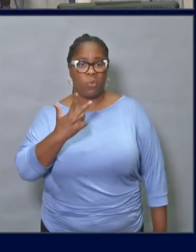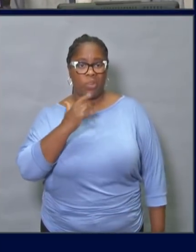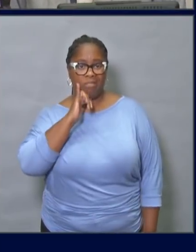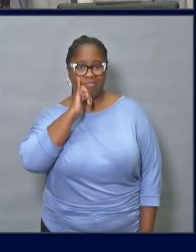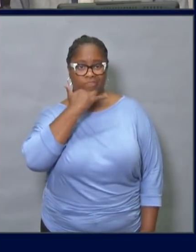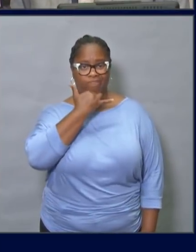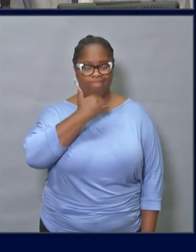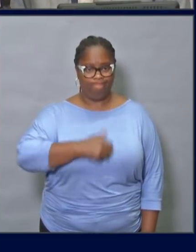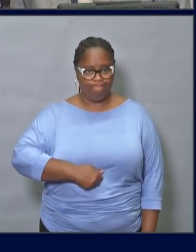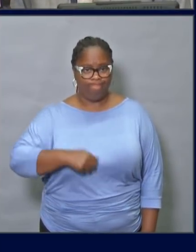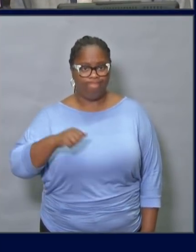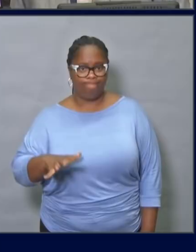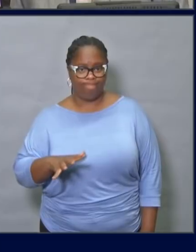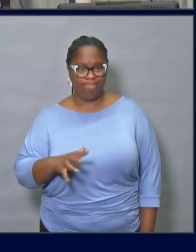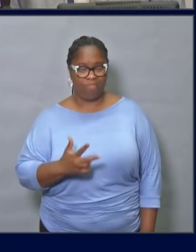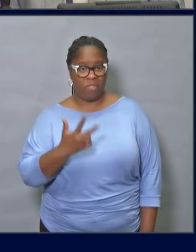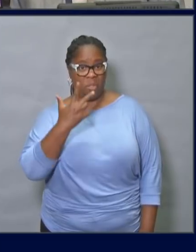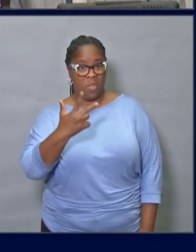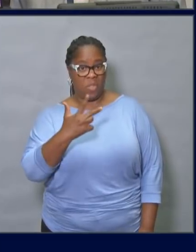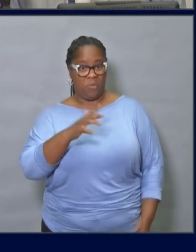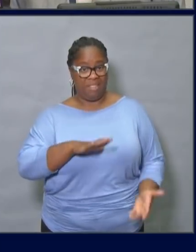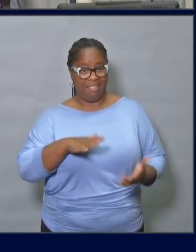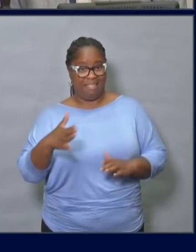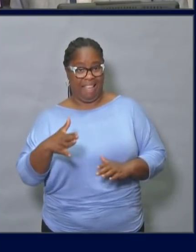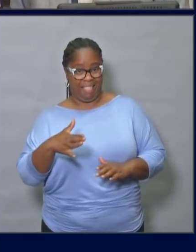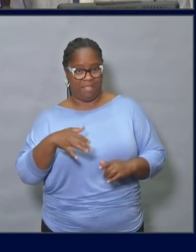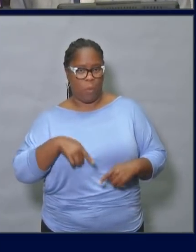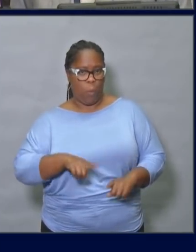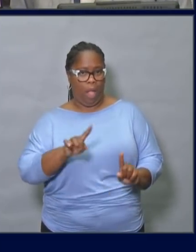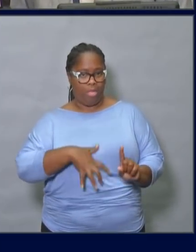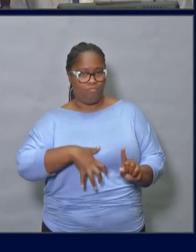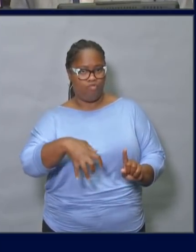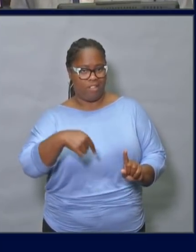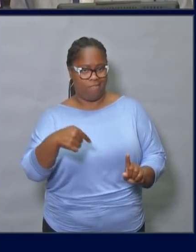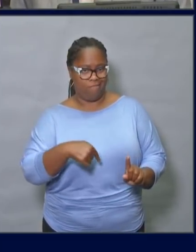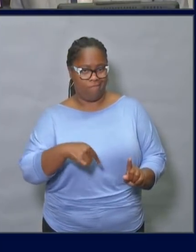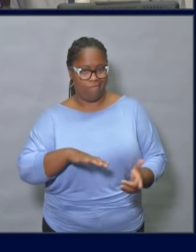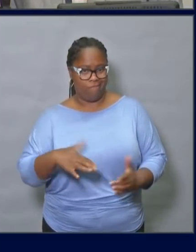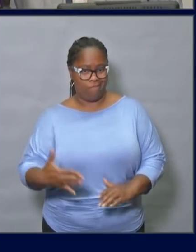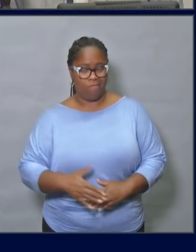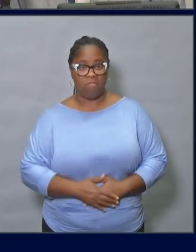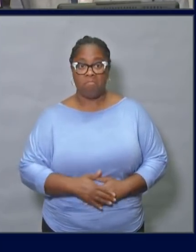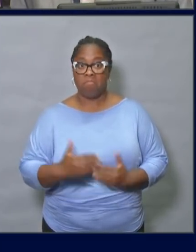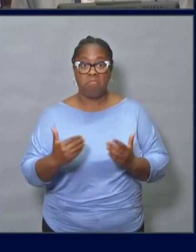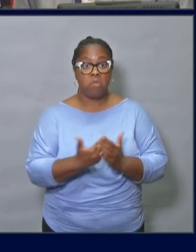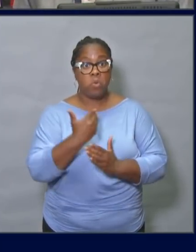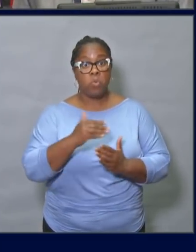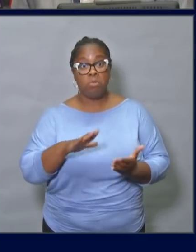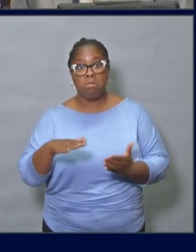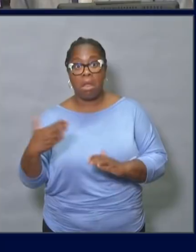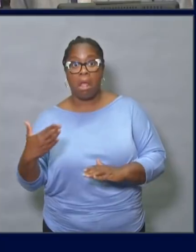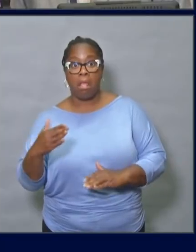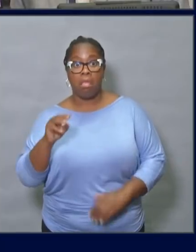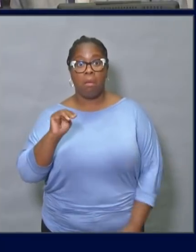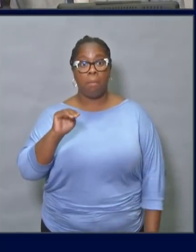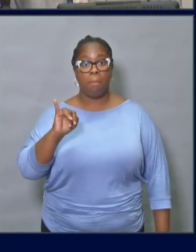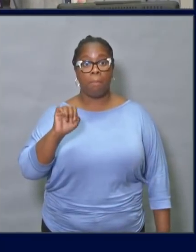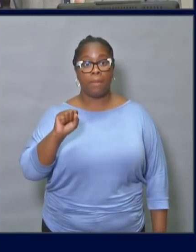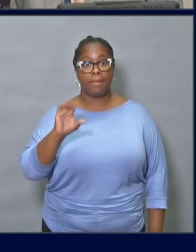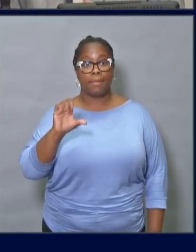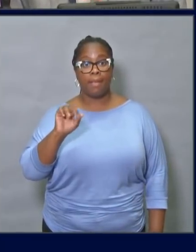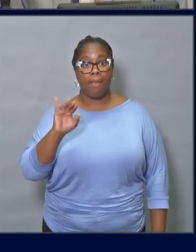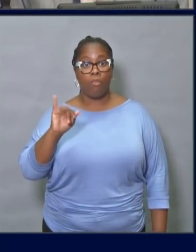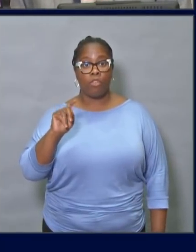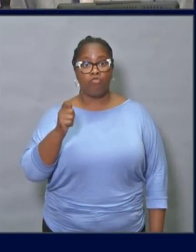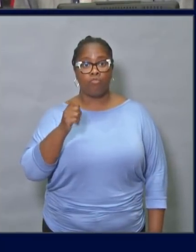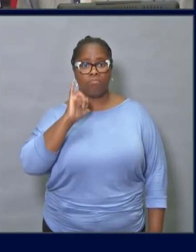intrauterine fetal deaths. We are not reporting any new miscarriages or fetal deaths in today's report. And as we've said